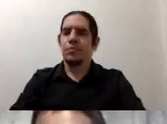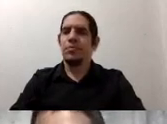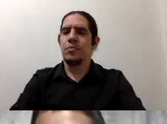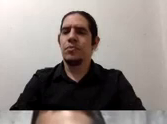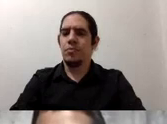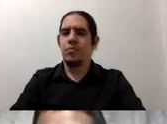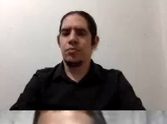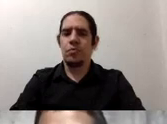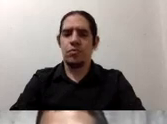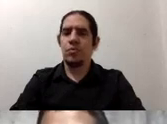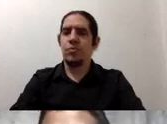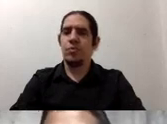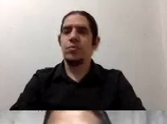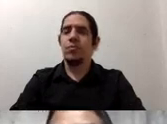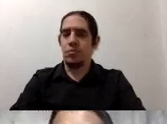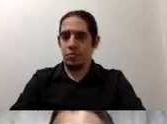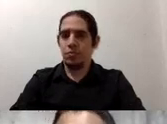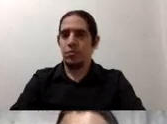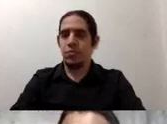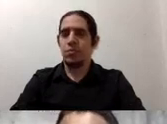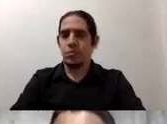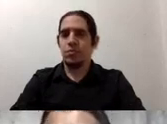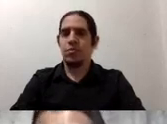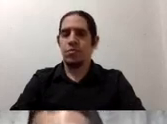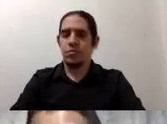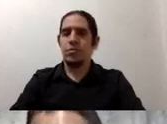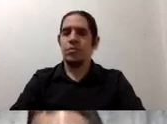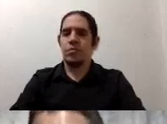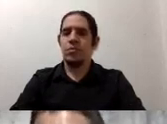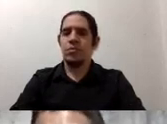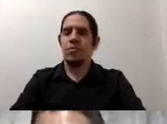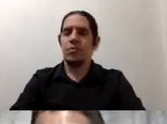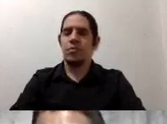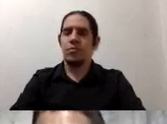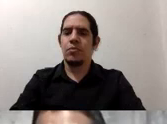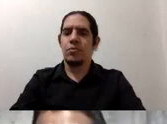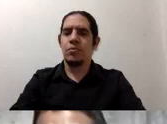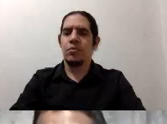And here, the perceptions of the use and teaching of non-standard English. The teachers were in